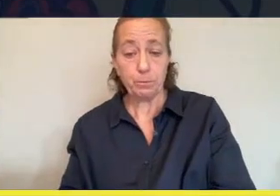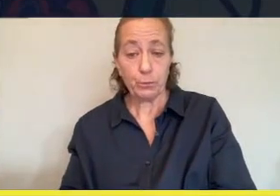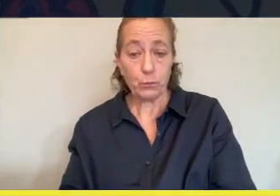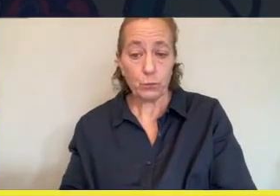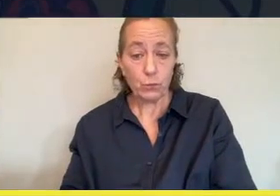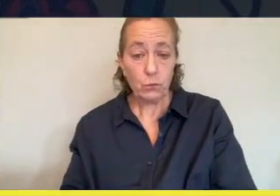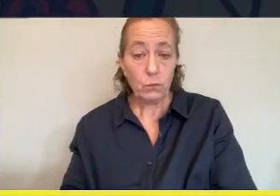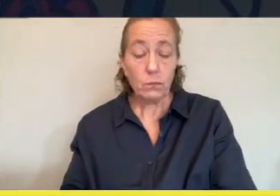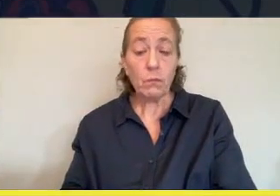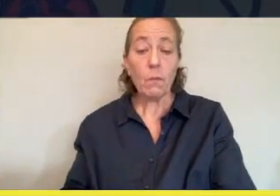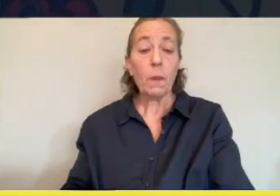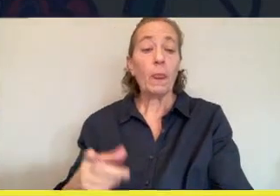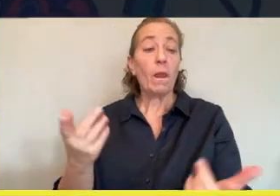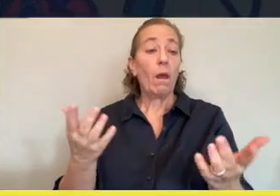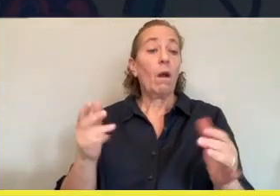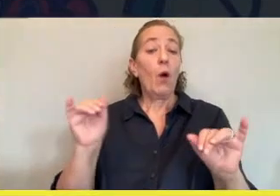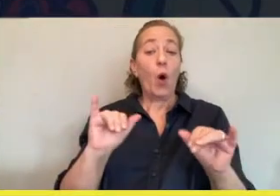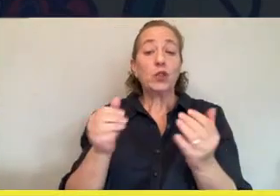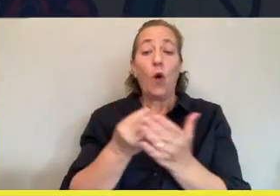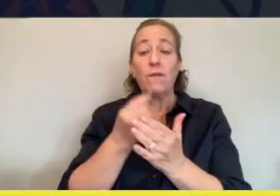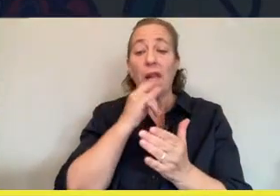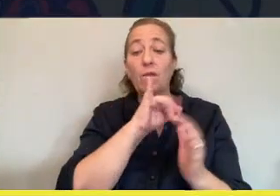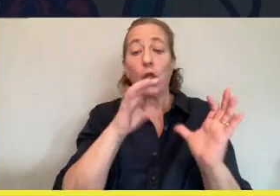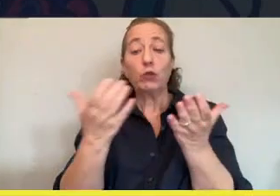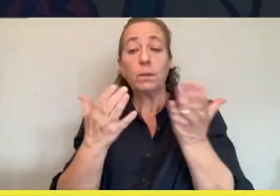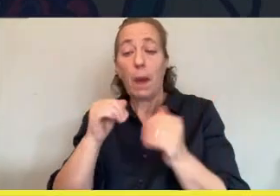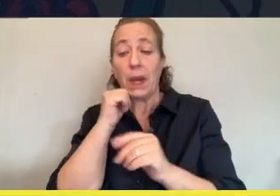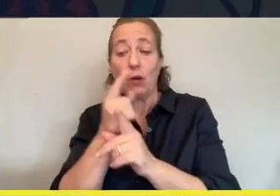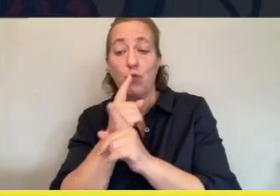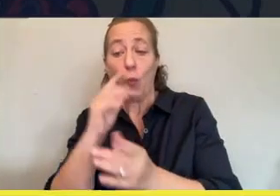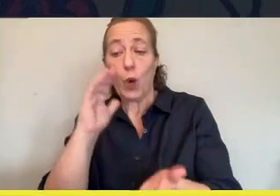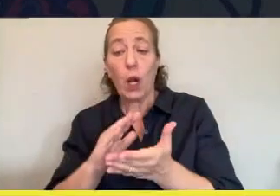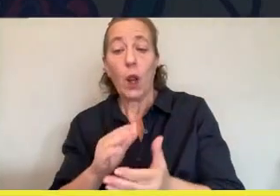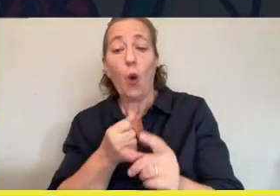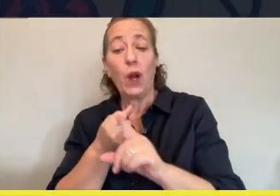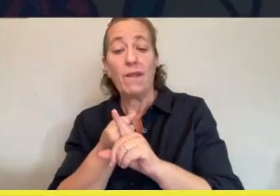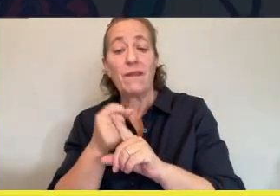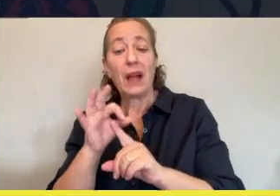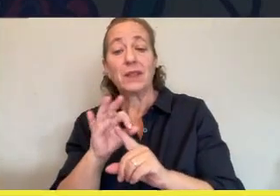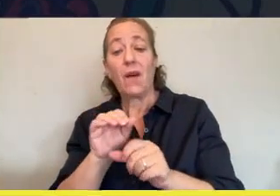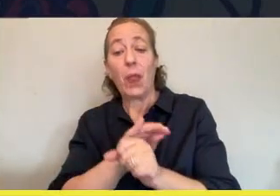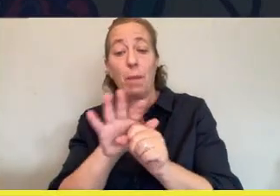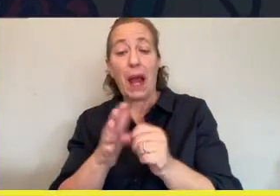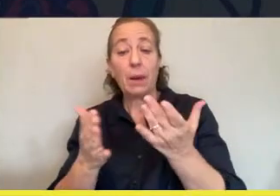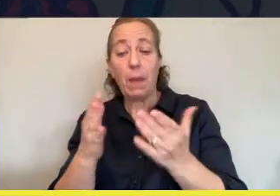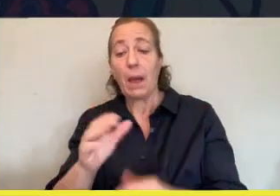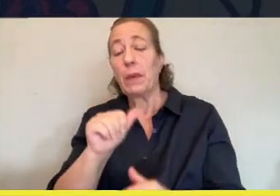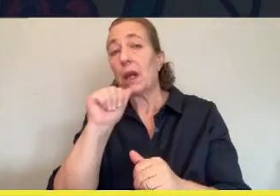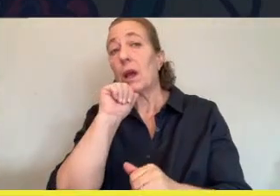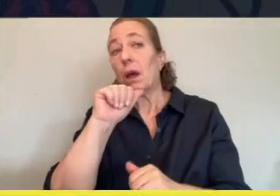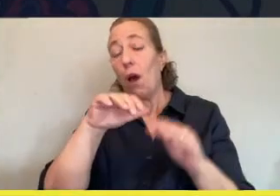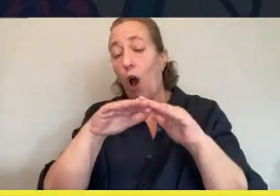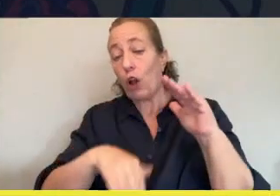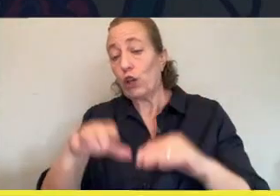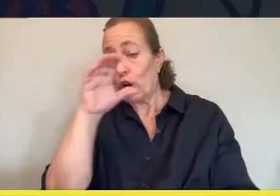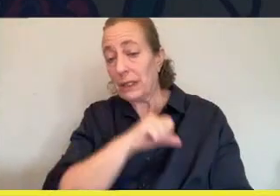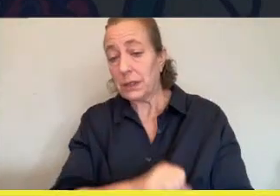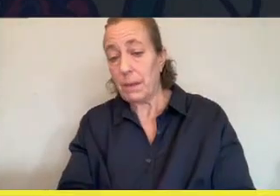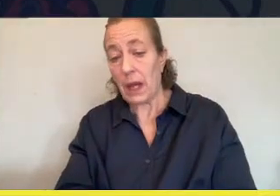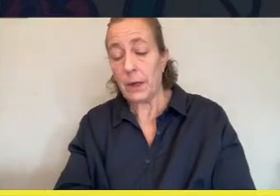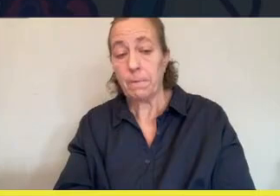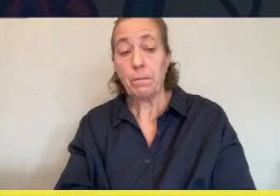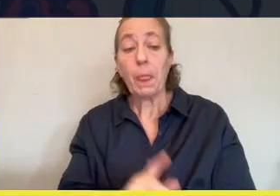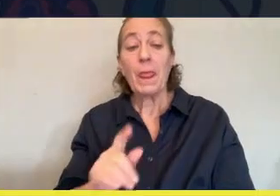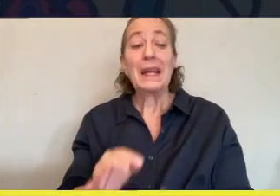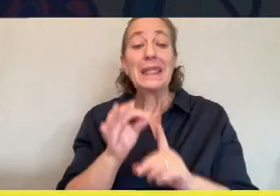As others have noted, funding for these groups may be inappropriately low, and effects of the pandemic may be especially underestimated. If we